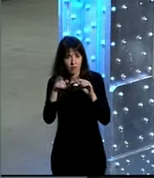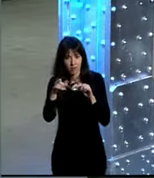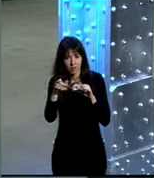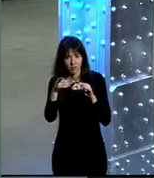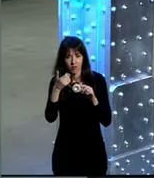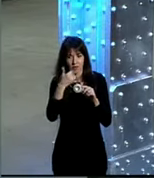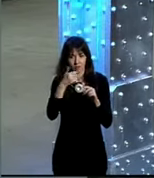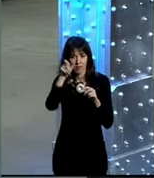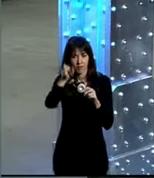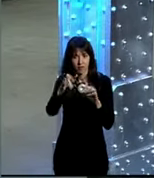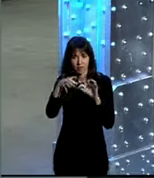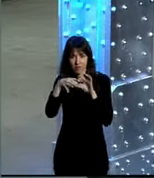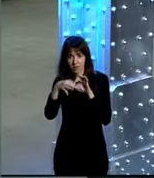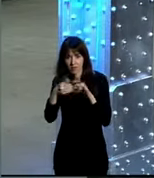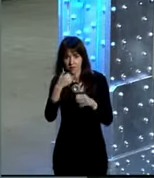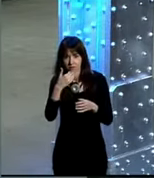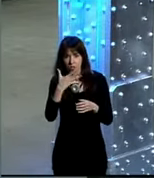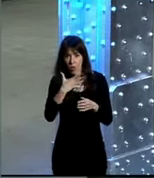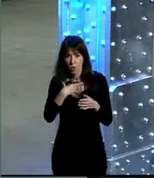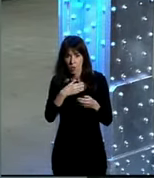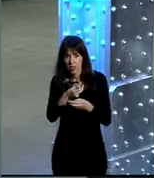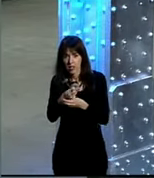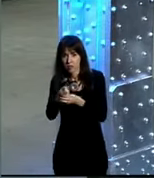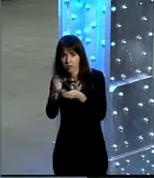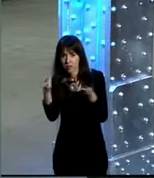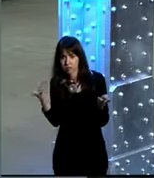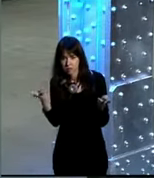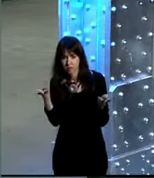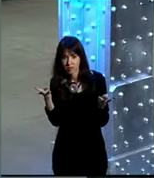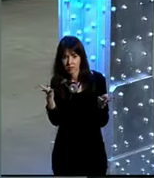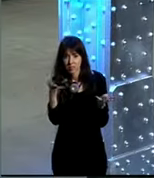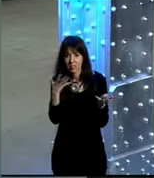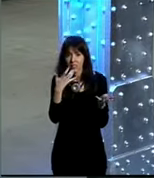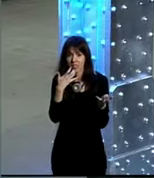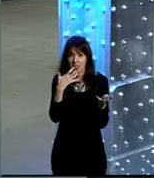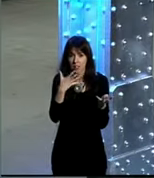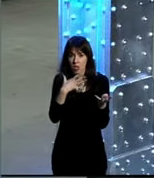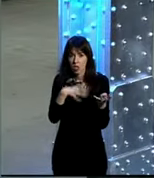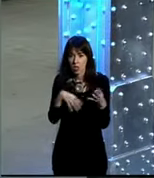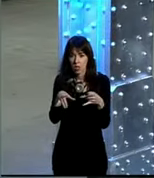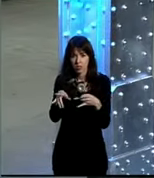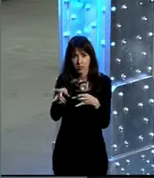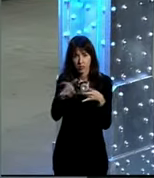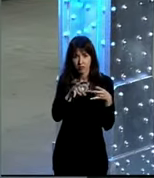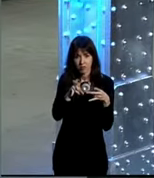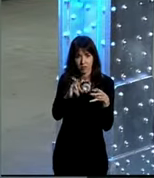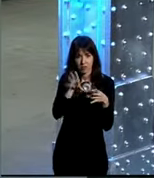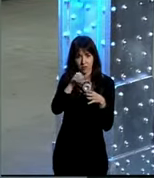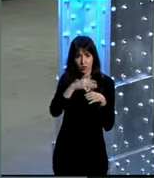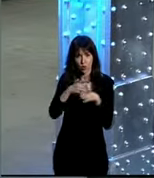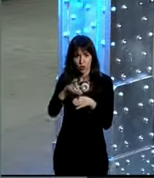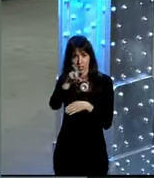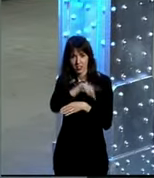spread your message to the rest of the niche. If you get enough traction within that niche, you're sure to reach a